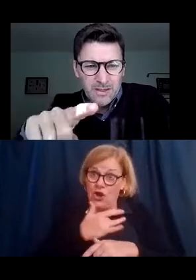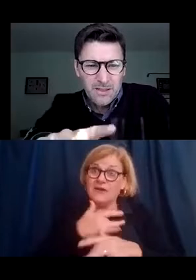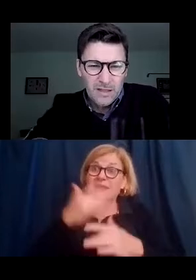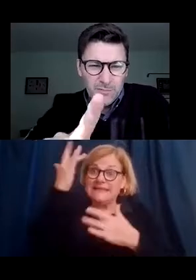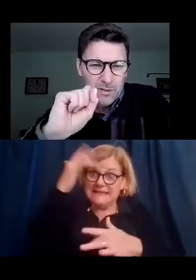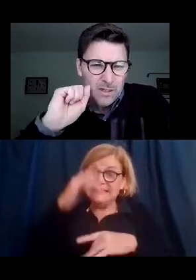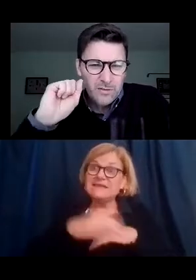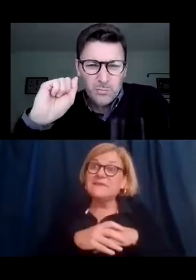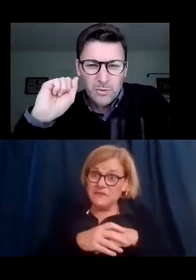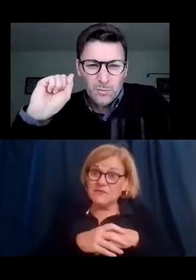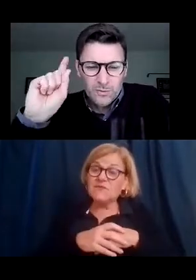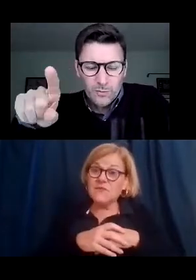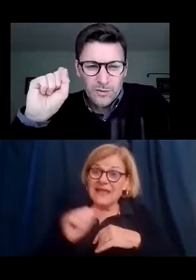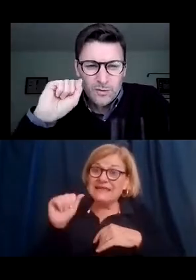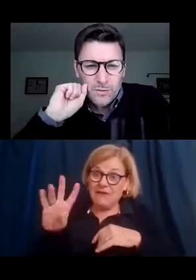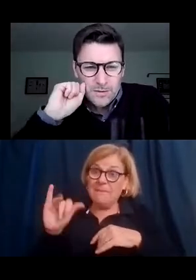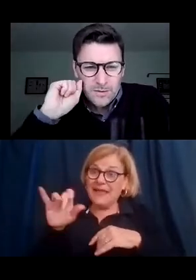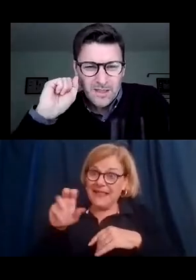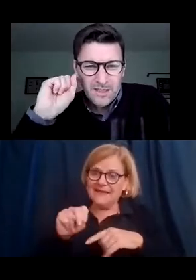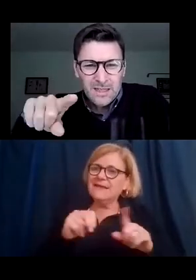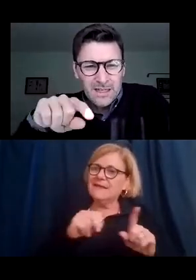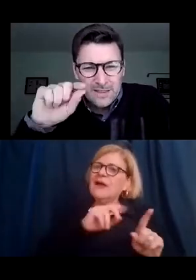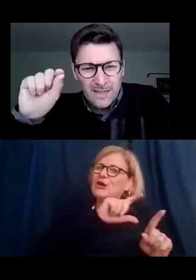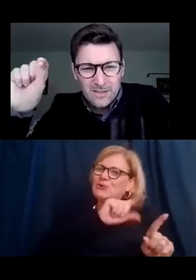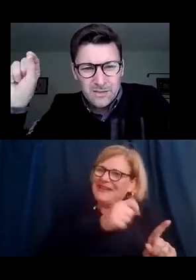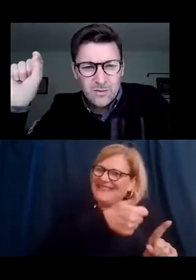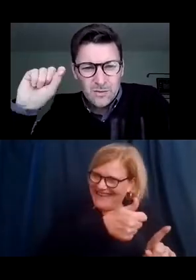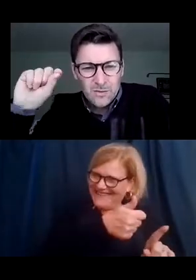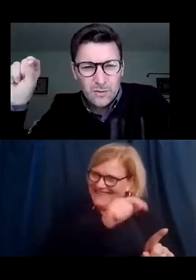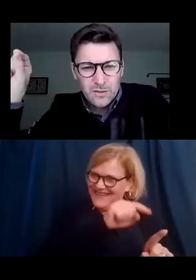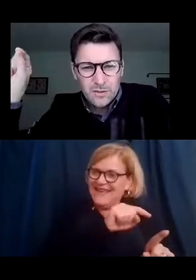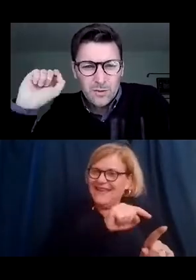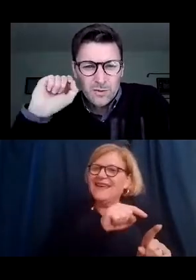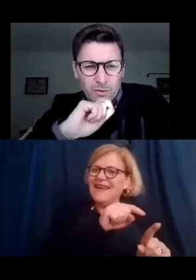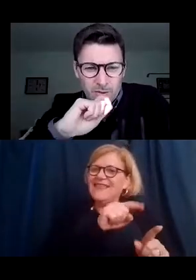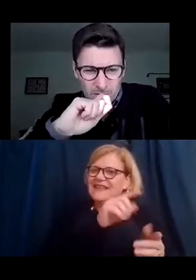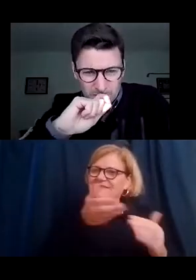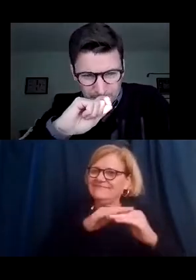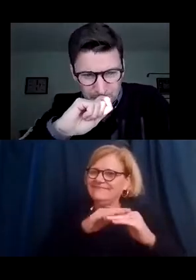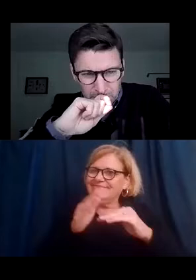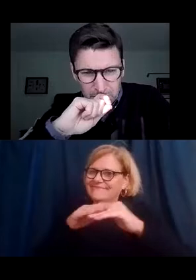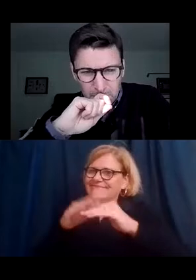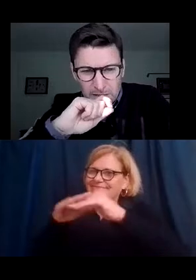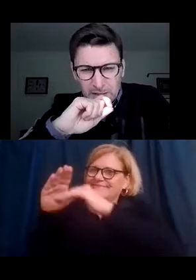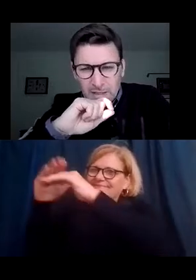disease. That figure, 17 billion, was for the year 2010. And that has continued to slowly increase over the years.